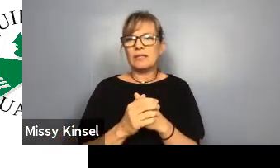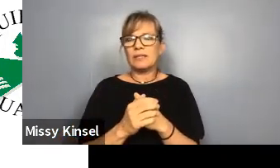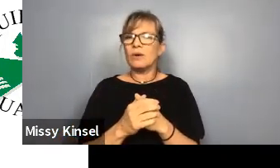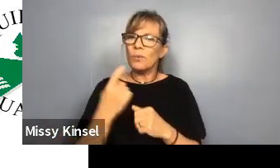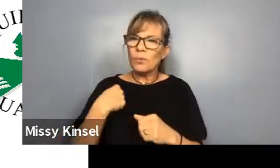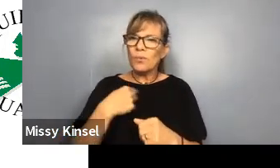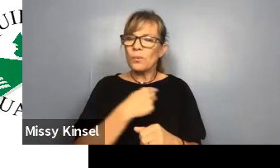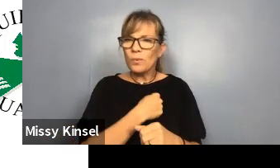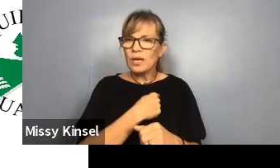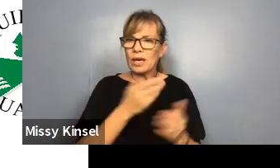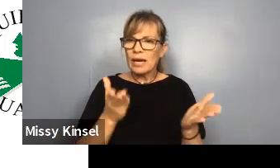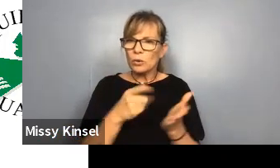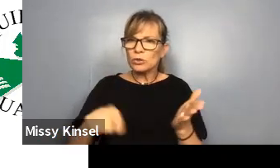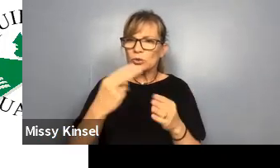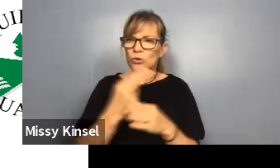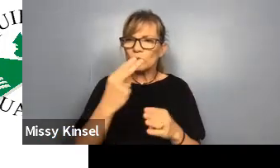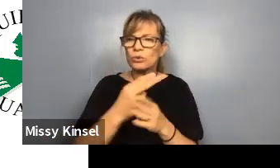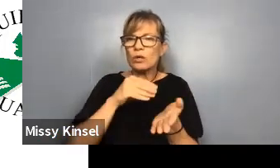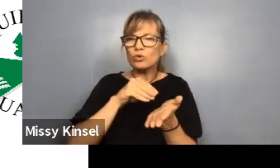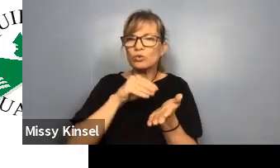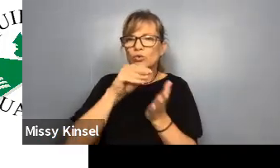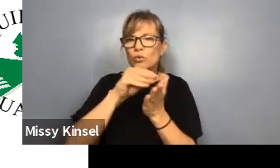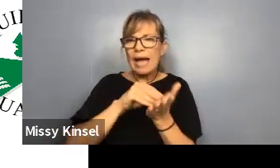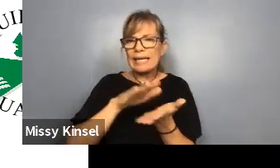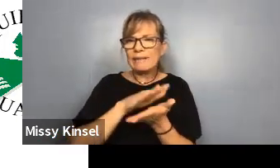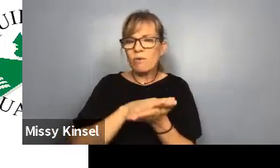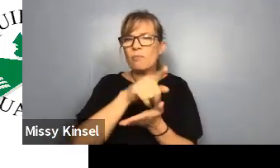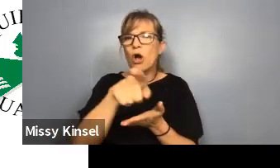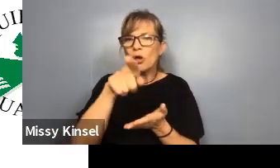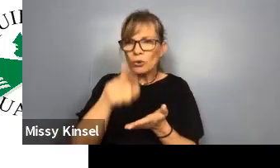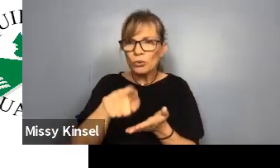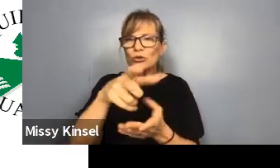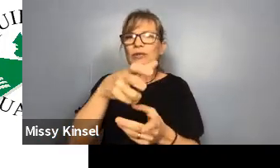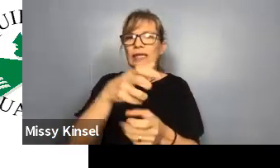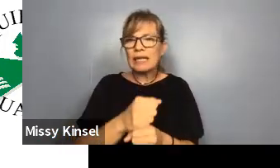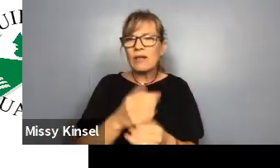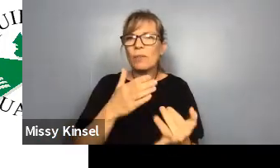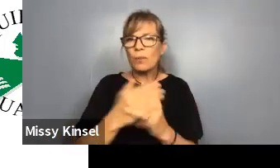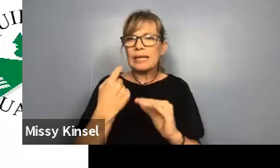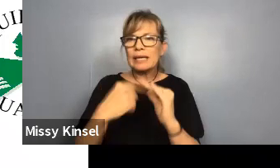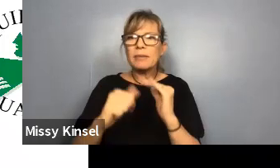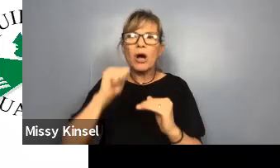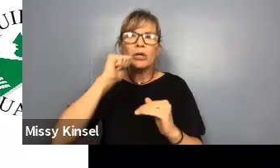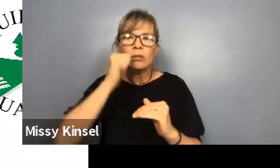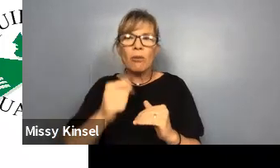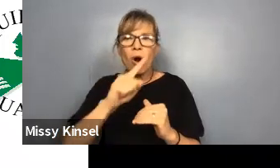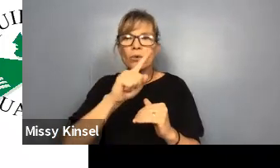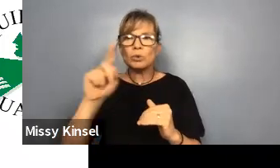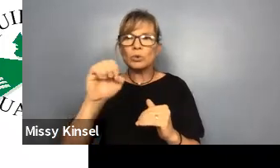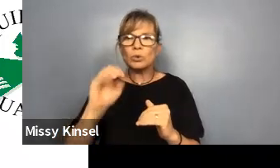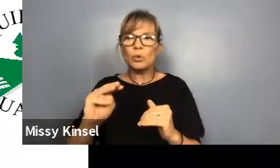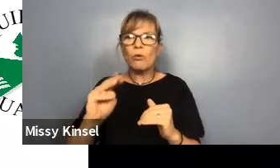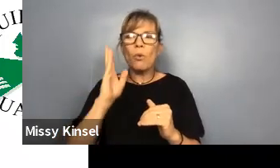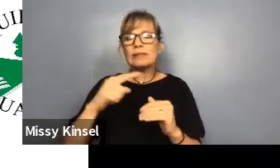We really encourage you to use the tracking form that you should be receiving through an email. Tomorrow, Zoom will send one of